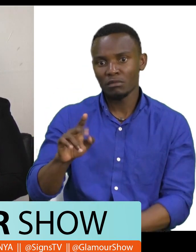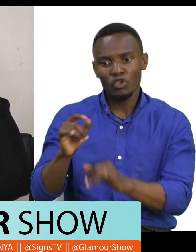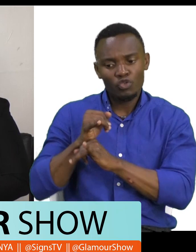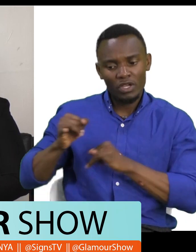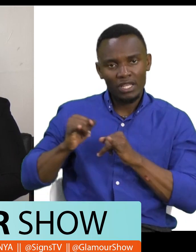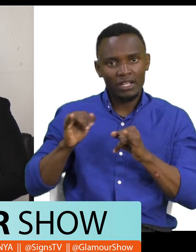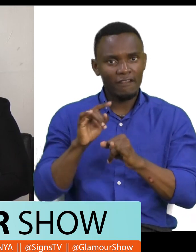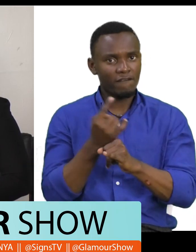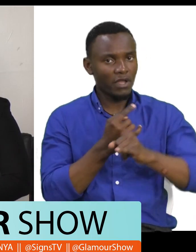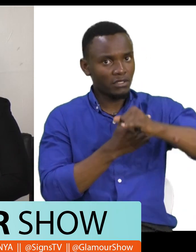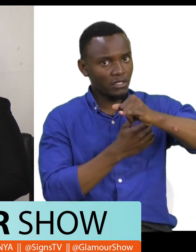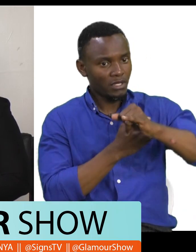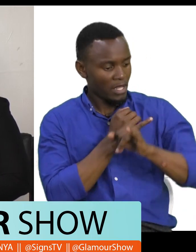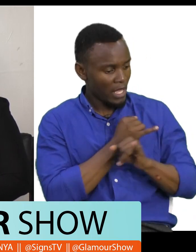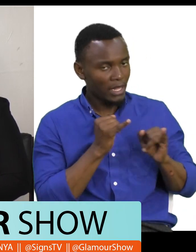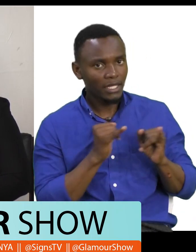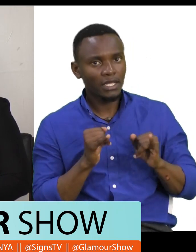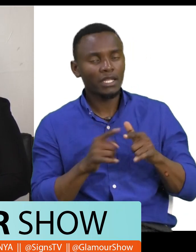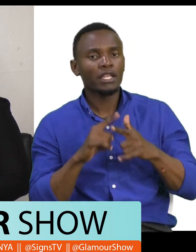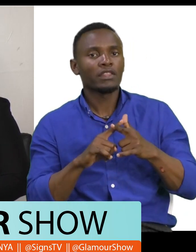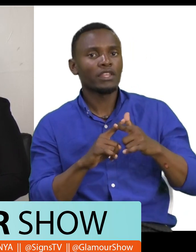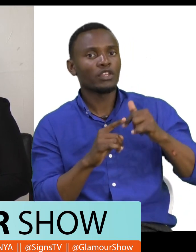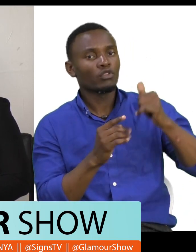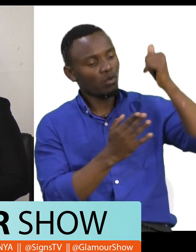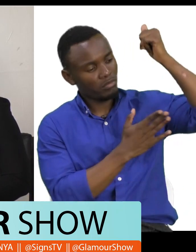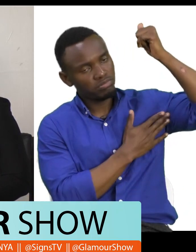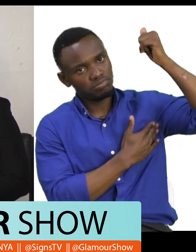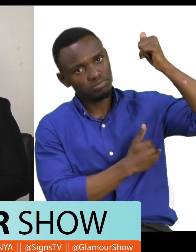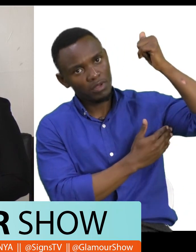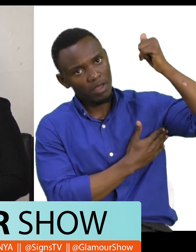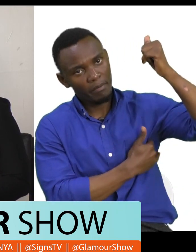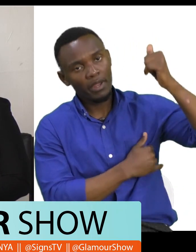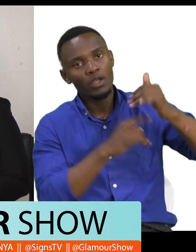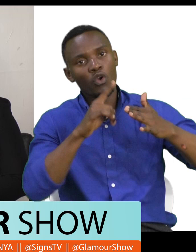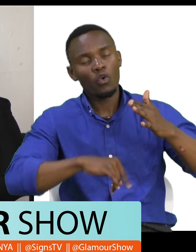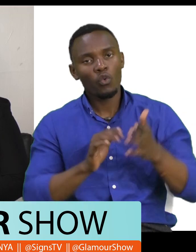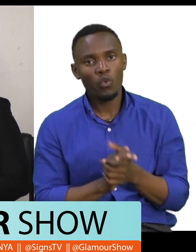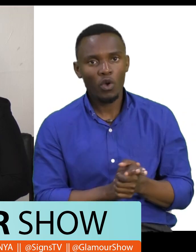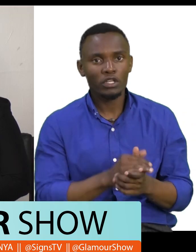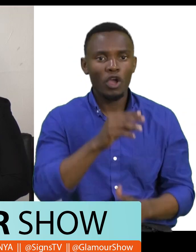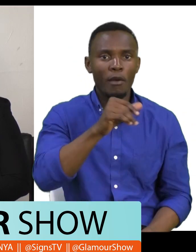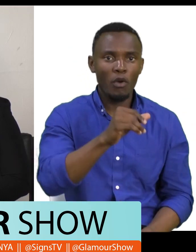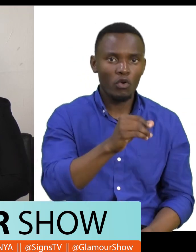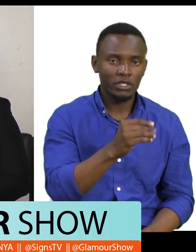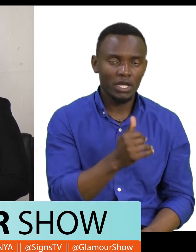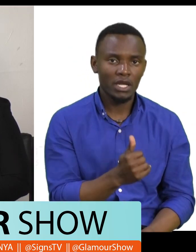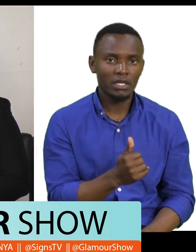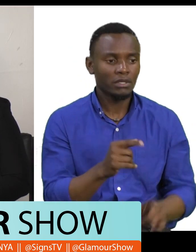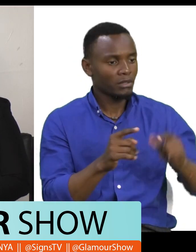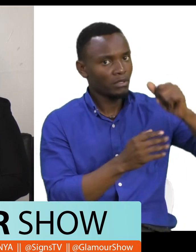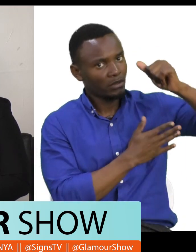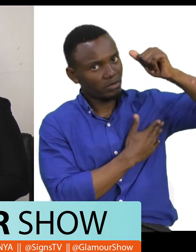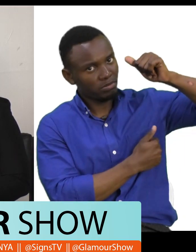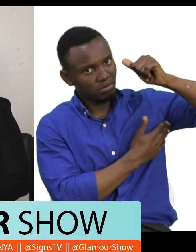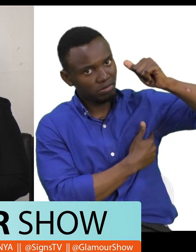to treat first. So you have to cleanse that area, and then you apply the talcum powder. Also is a product, so the talcum powder